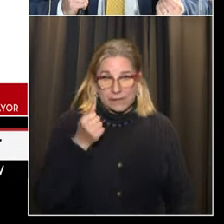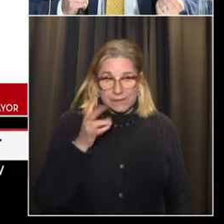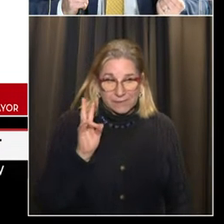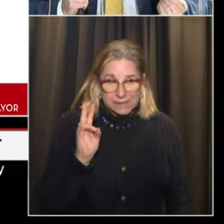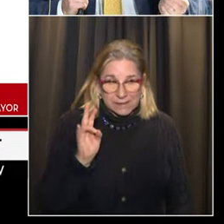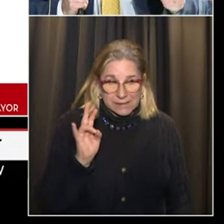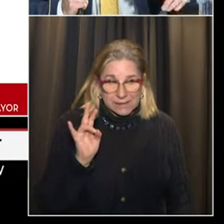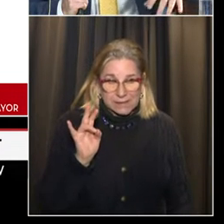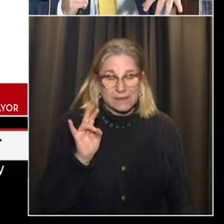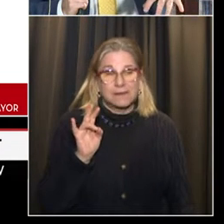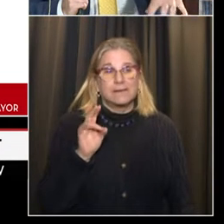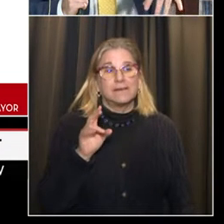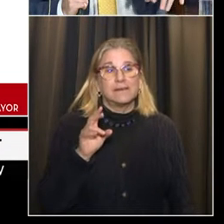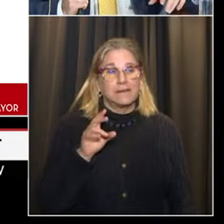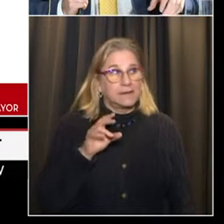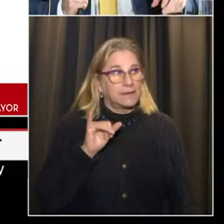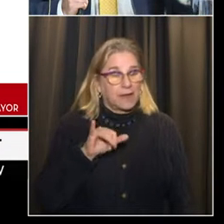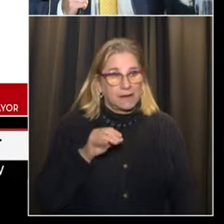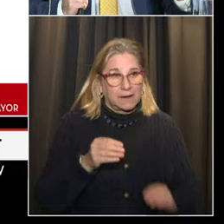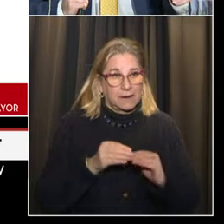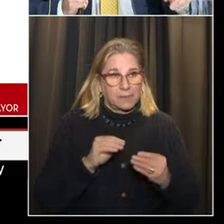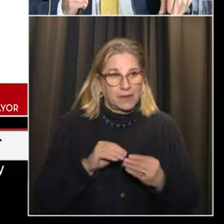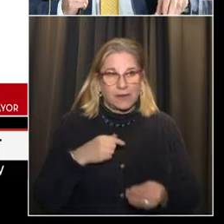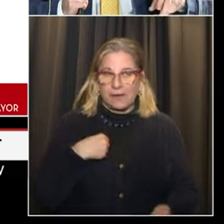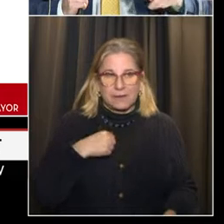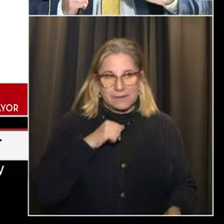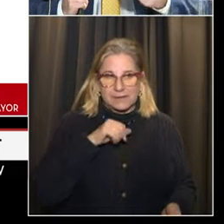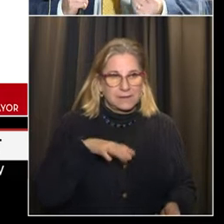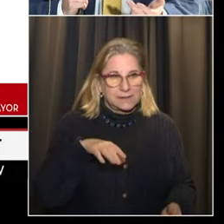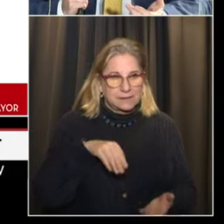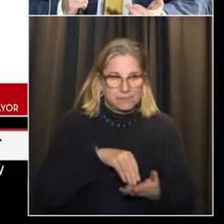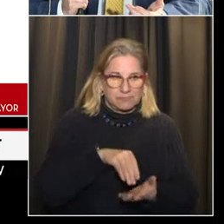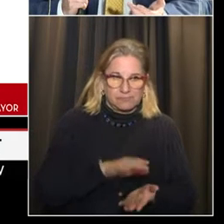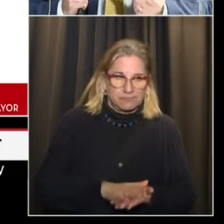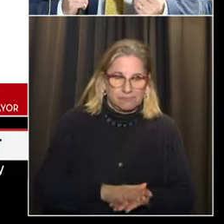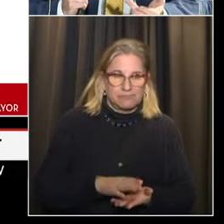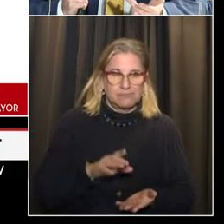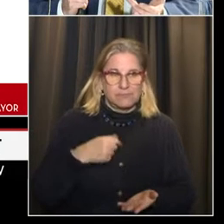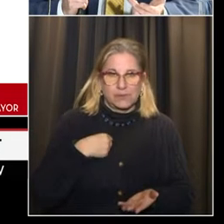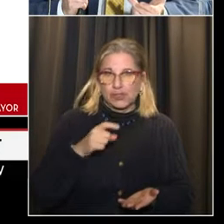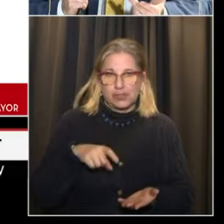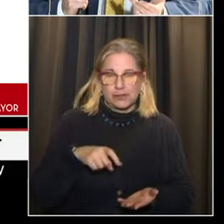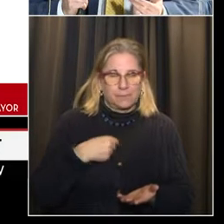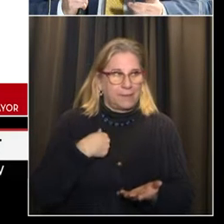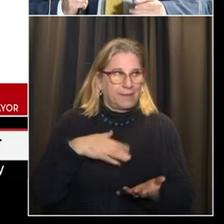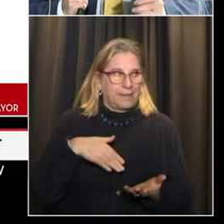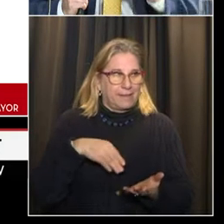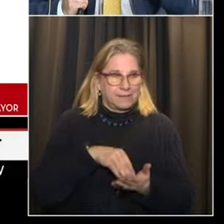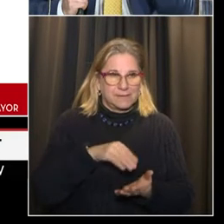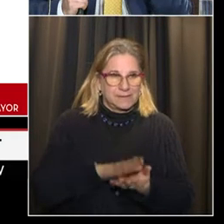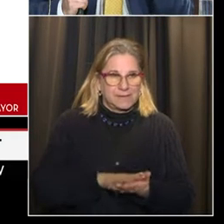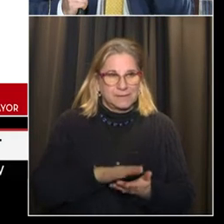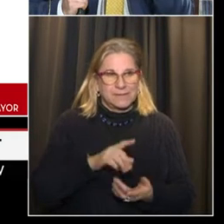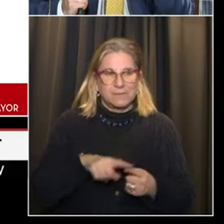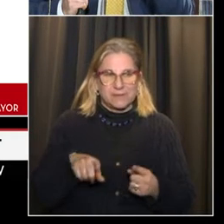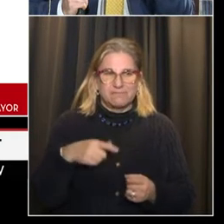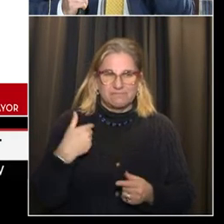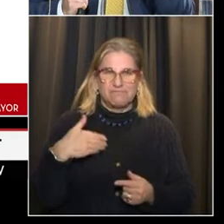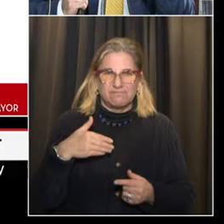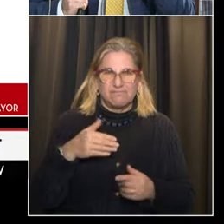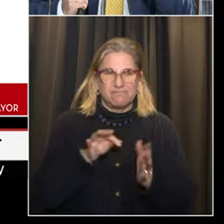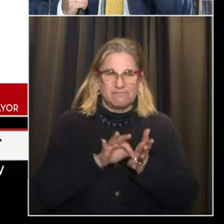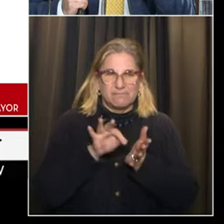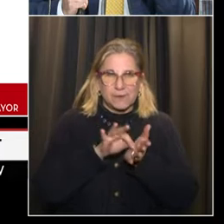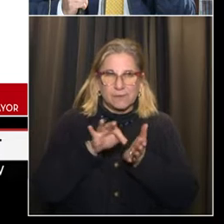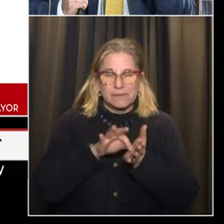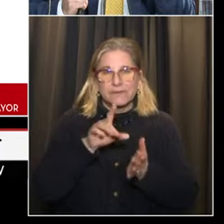those numbers, and I didn't put it on here, I probably should have, they were closer to 17 or 18%. If you take the 1,000